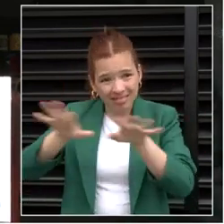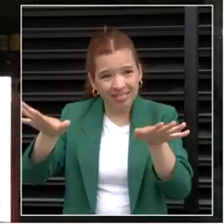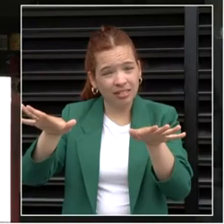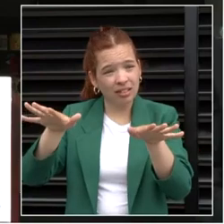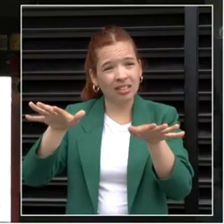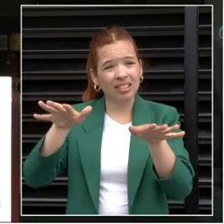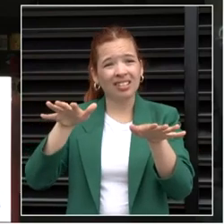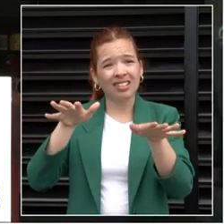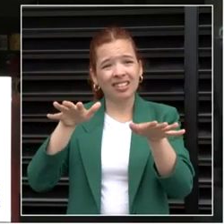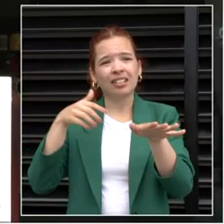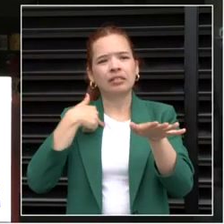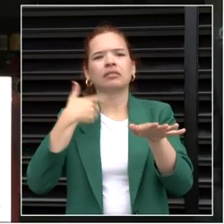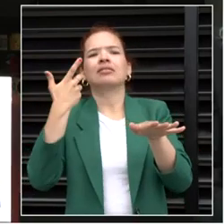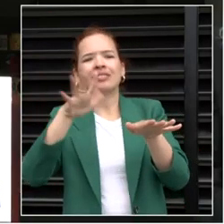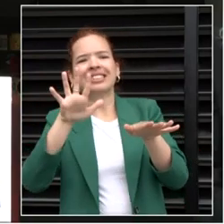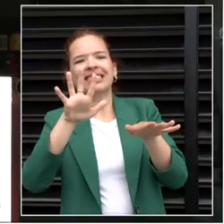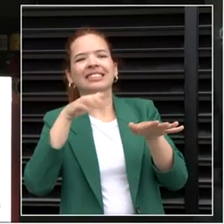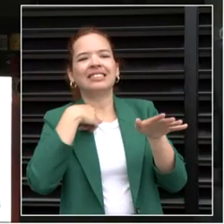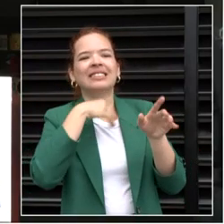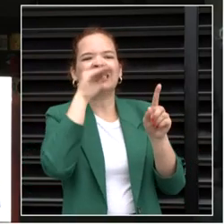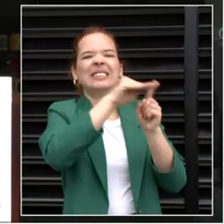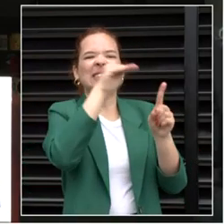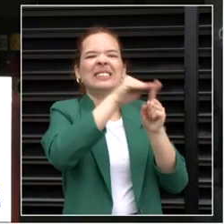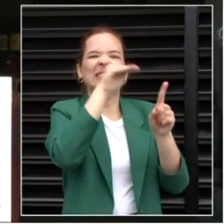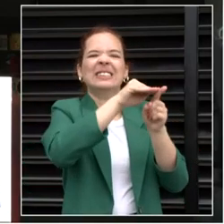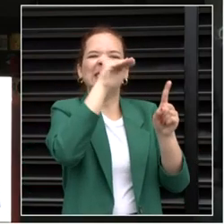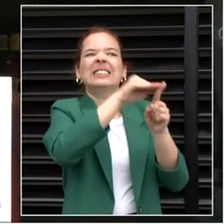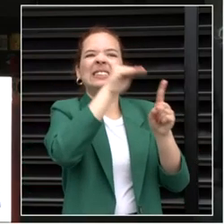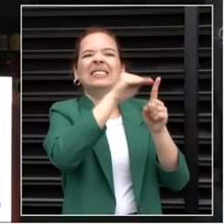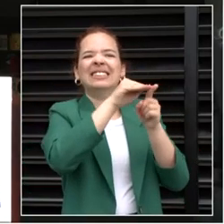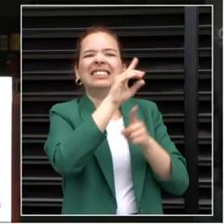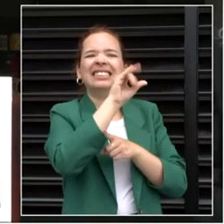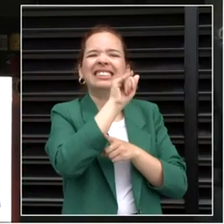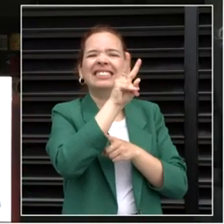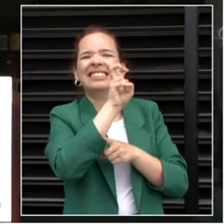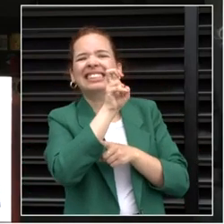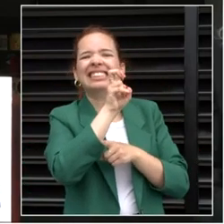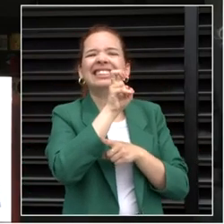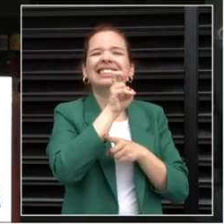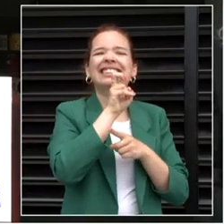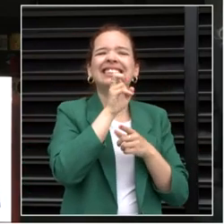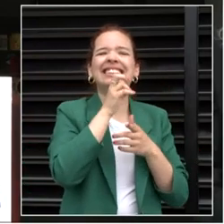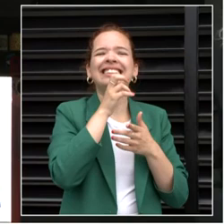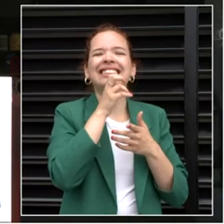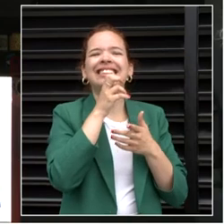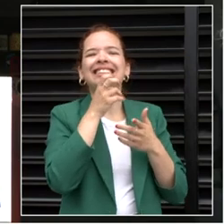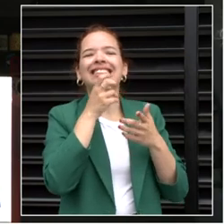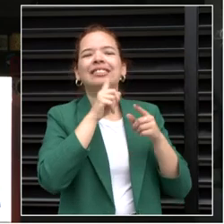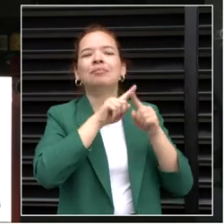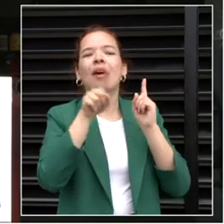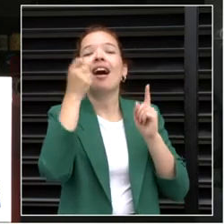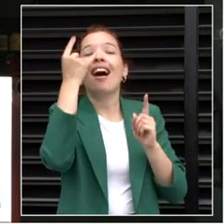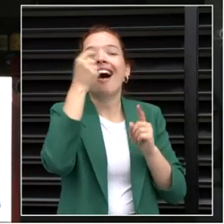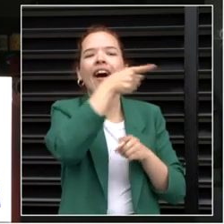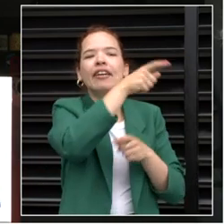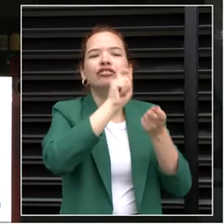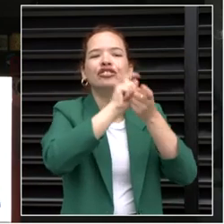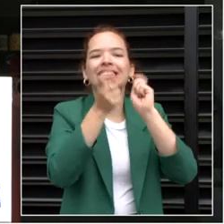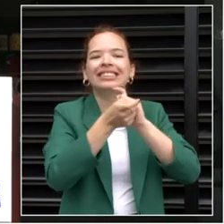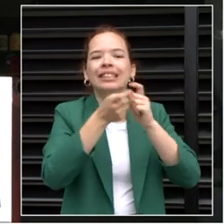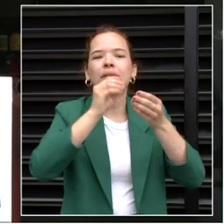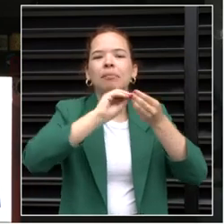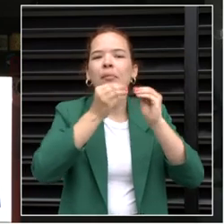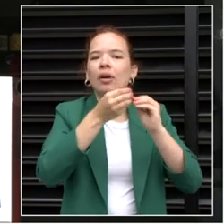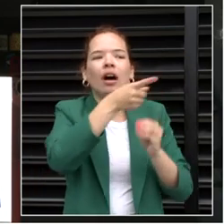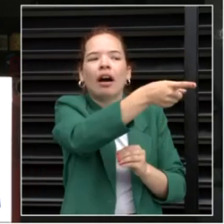him. Anyway, I got a call from Dave's manager, John Silva, who's here, who's been a great, great